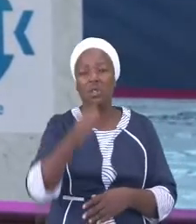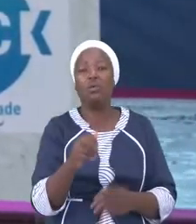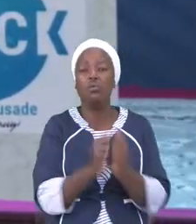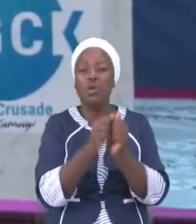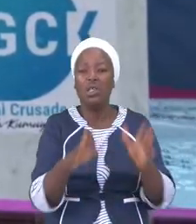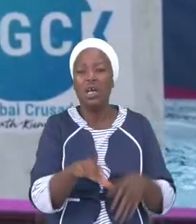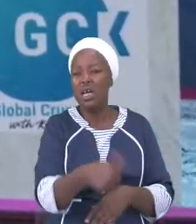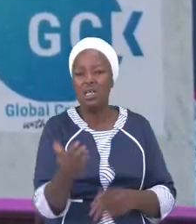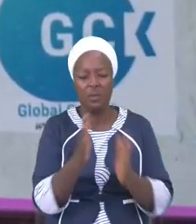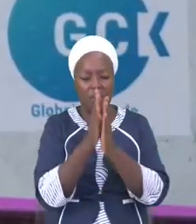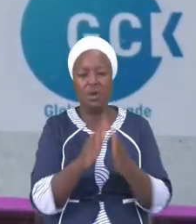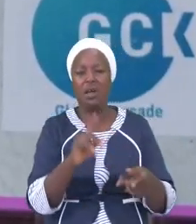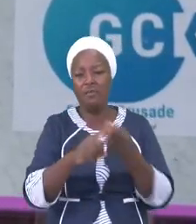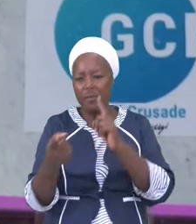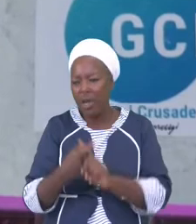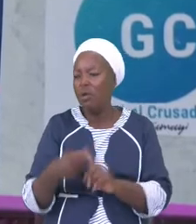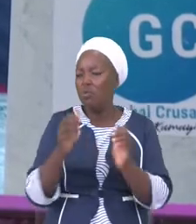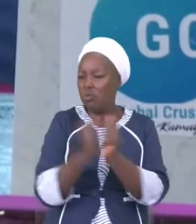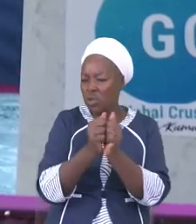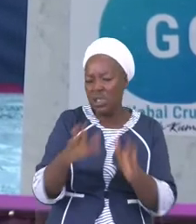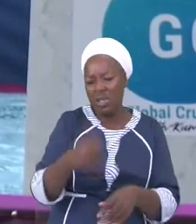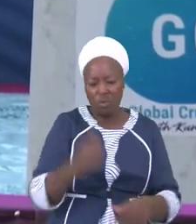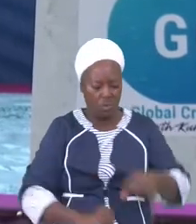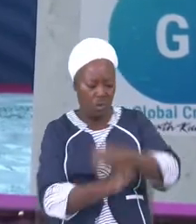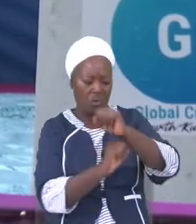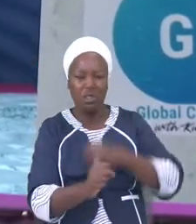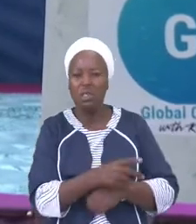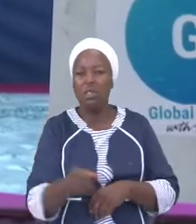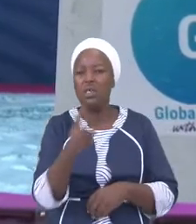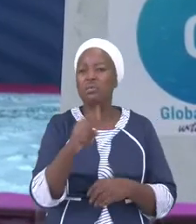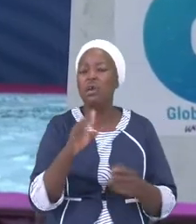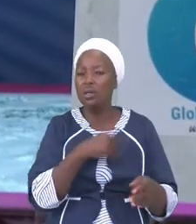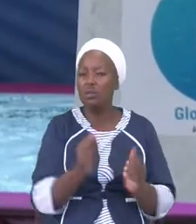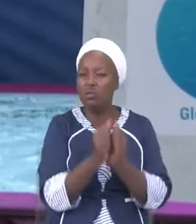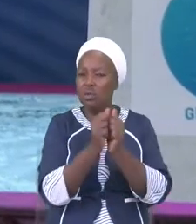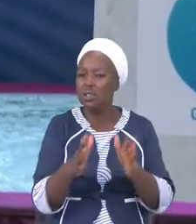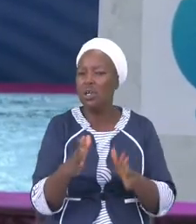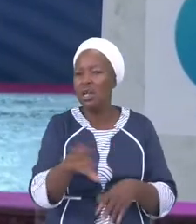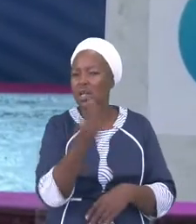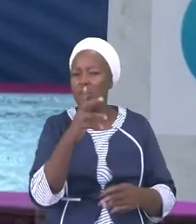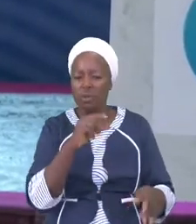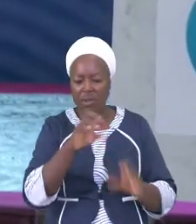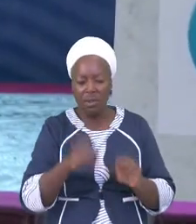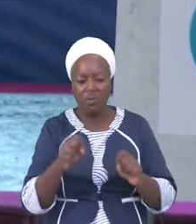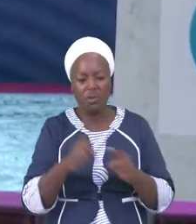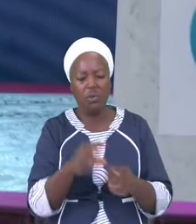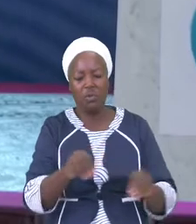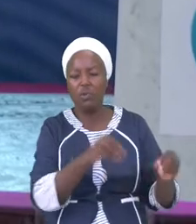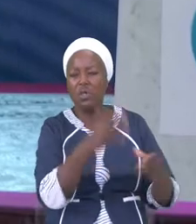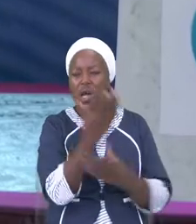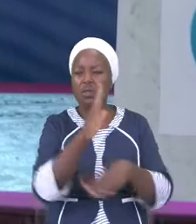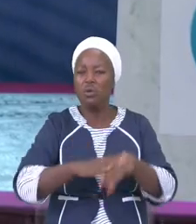any prayer partner, without anybody supporting him, without anybody able to lay hands on